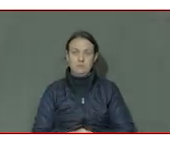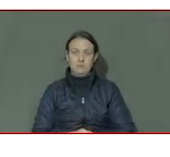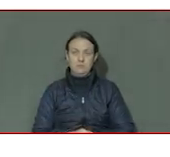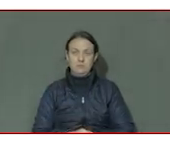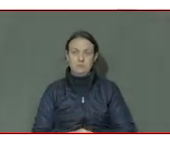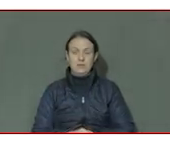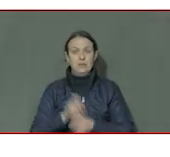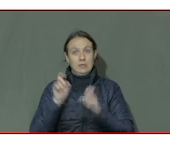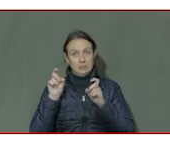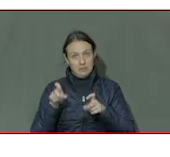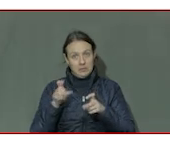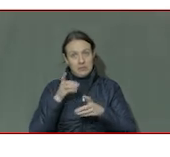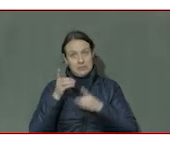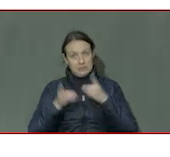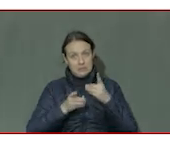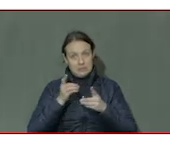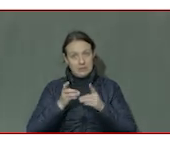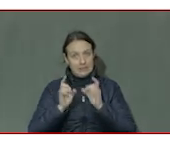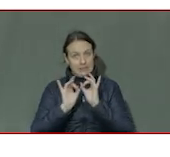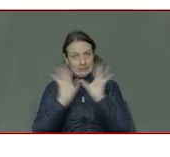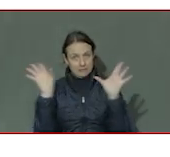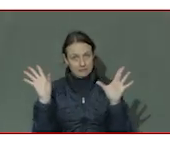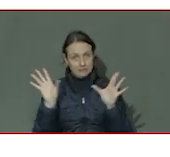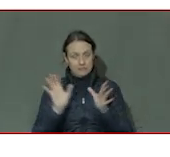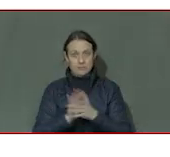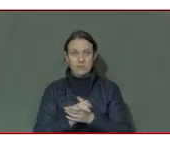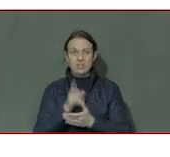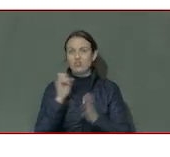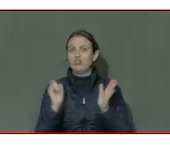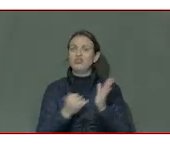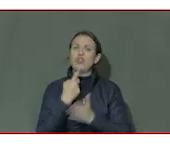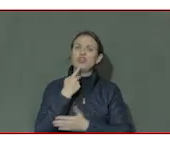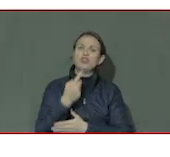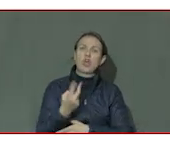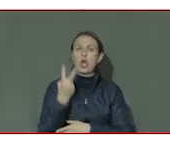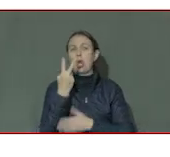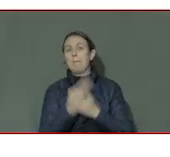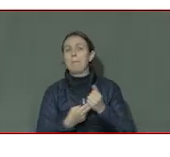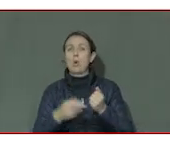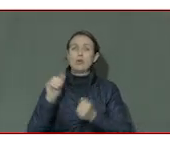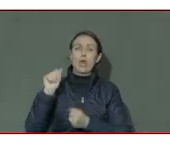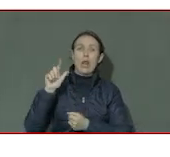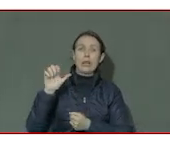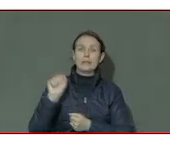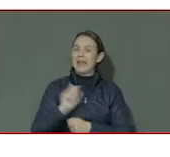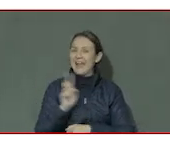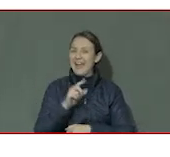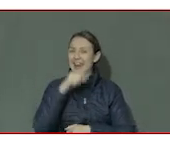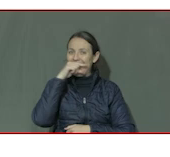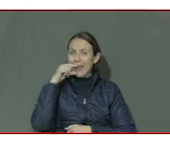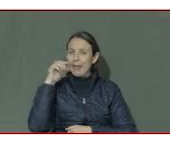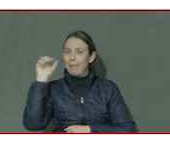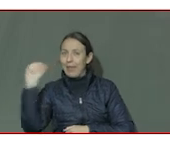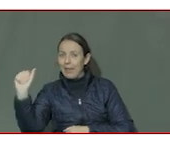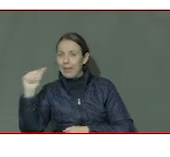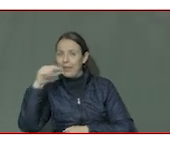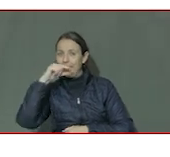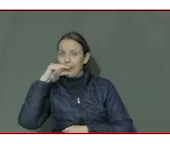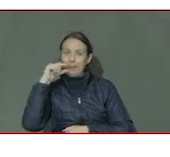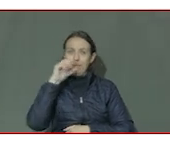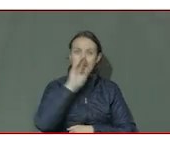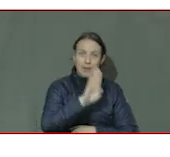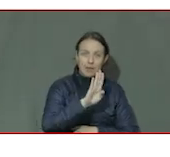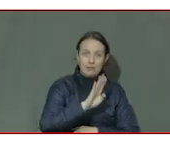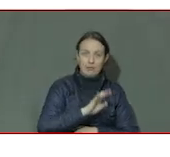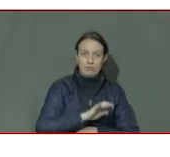It must be like that. Don't just say both alleles. It's AB. It has 2 alleles.